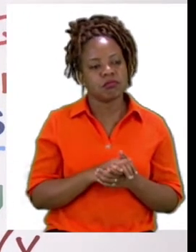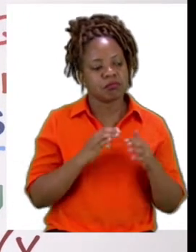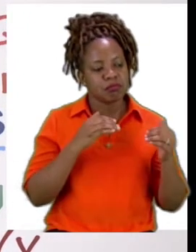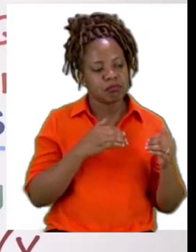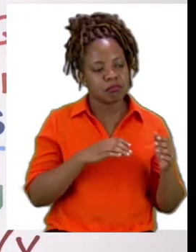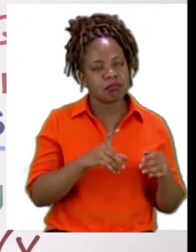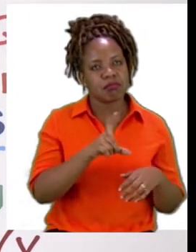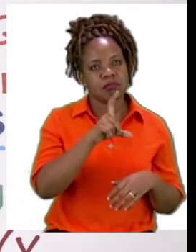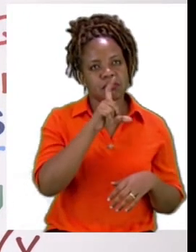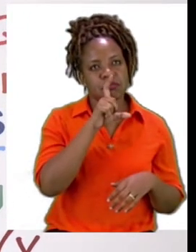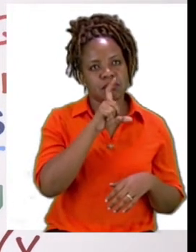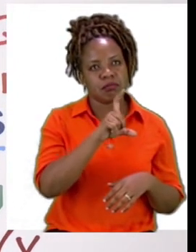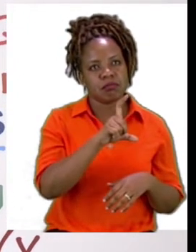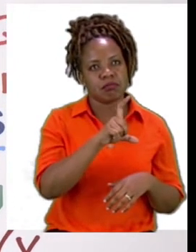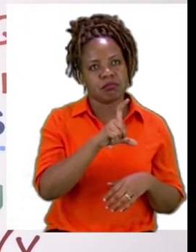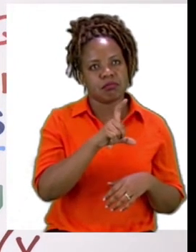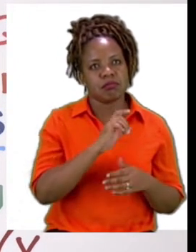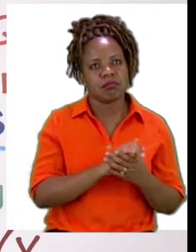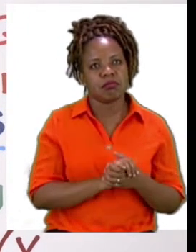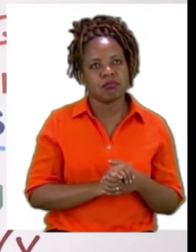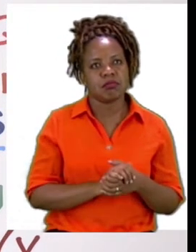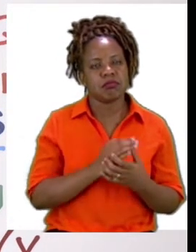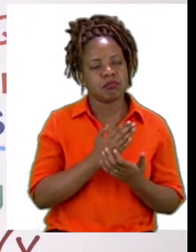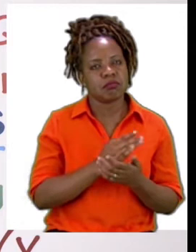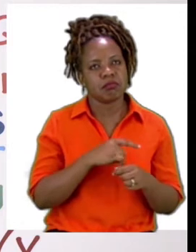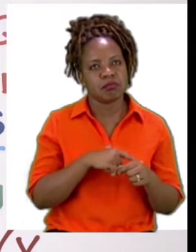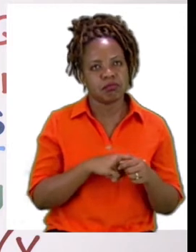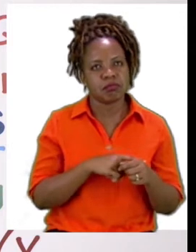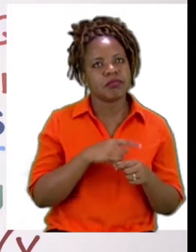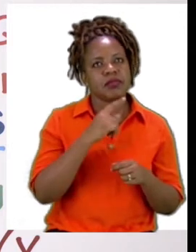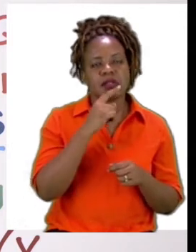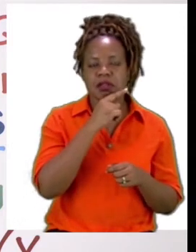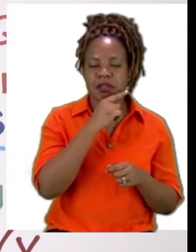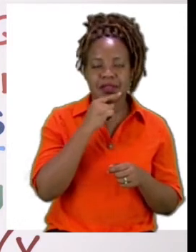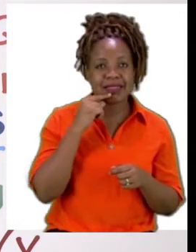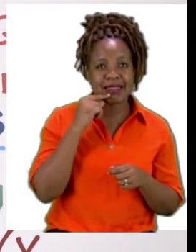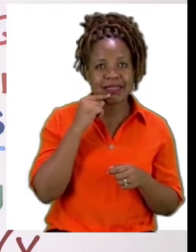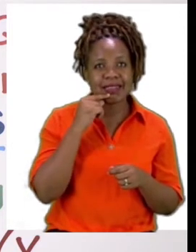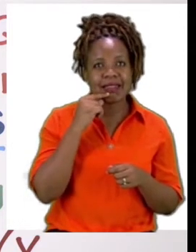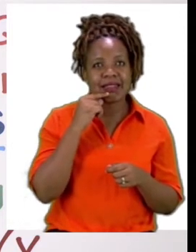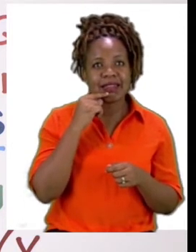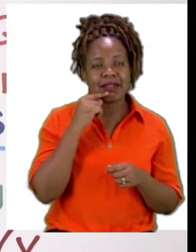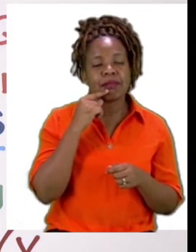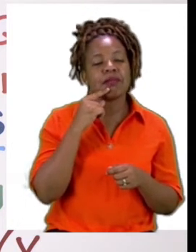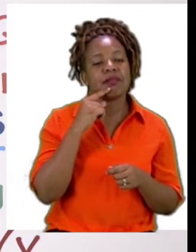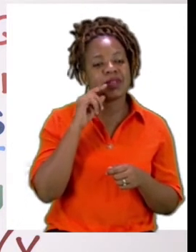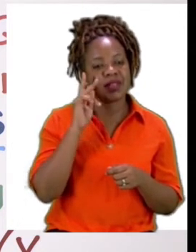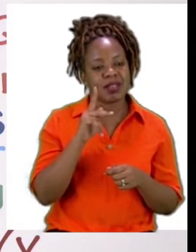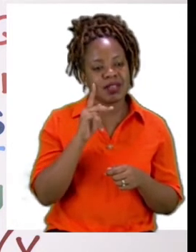But sometimes it is about the name of the person, and in that case, you need to also put a capital